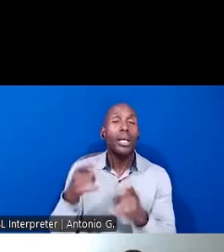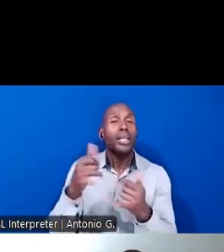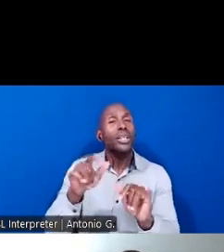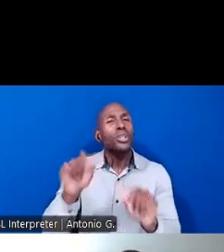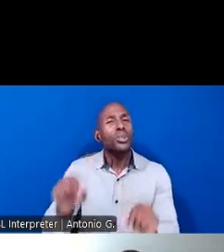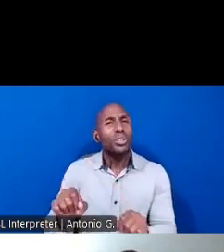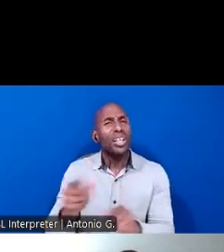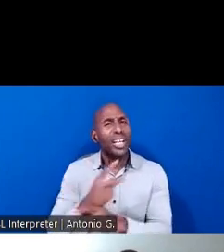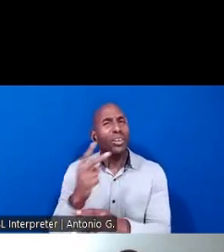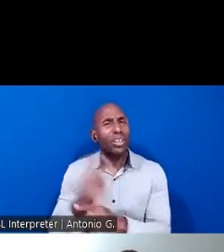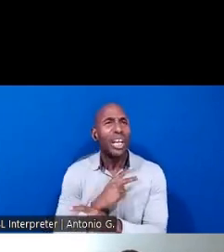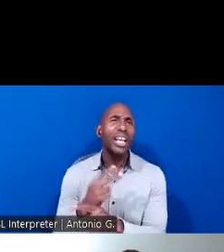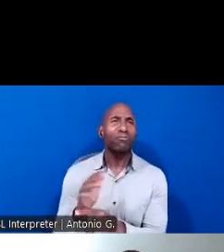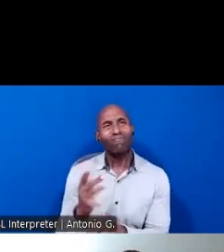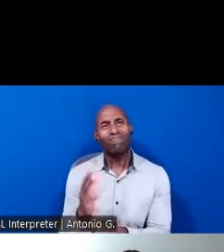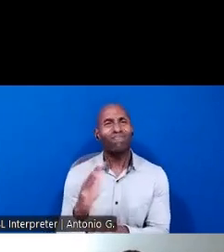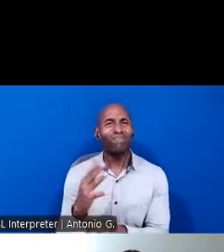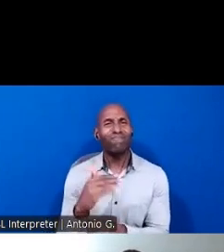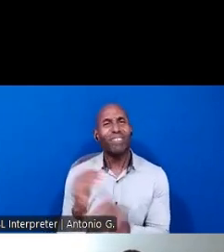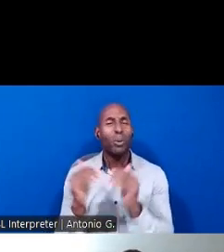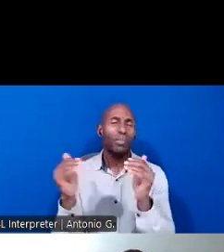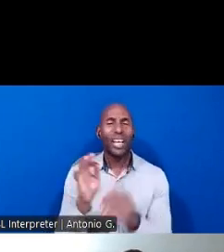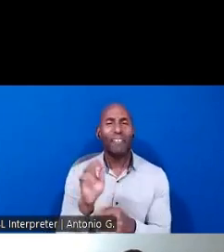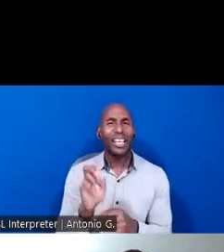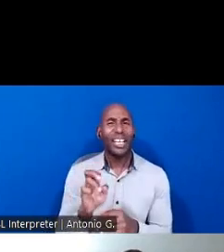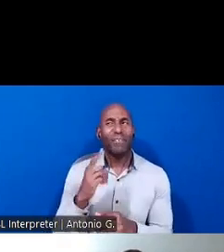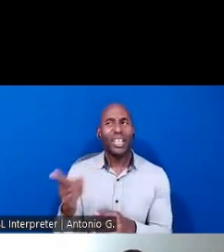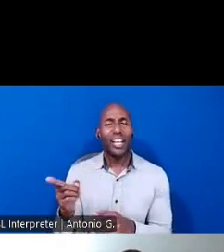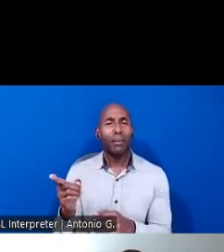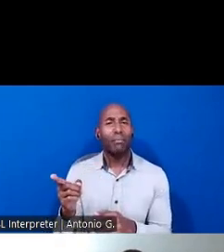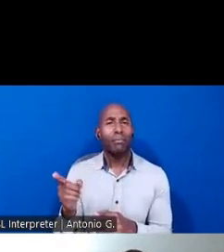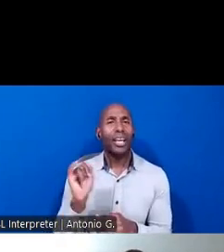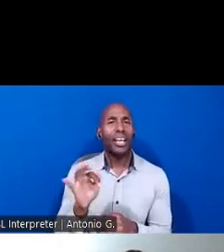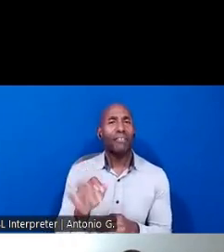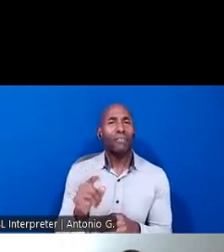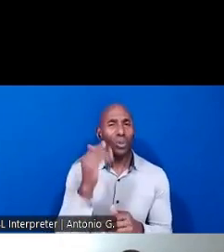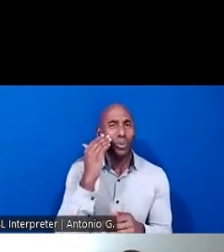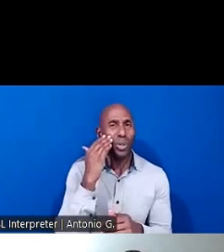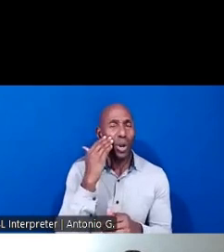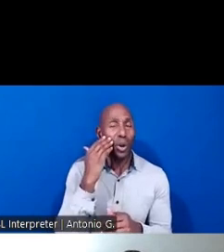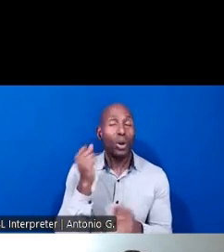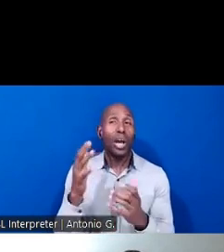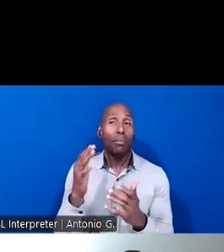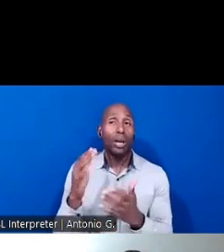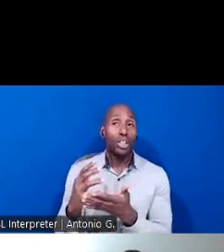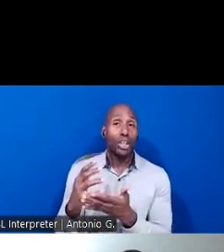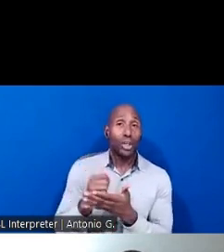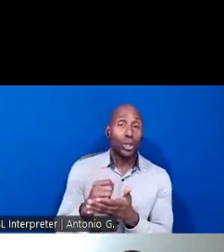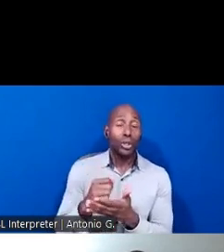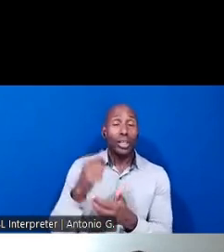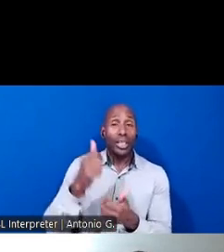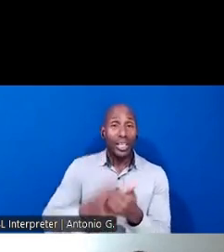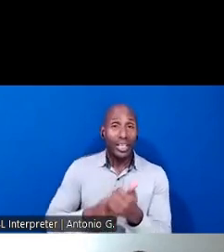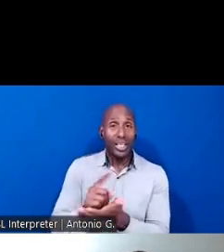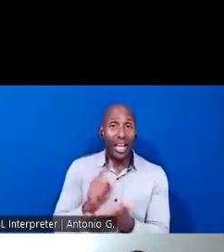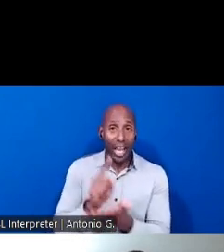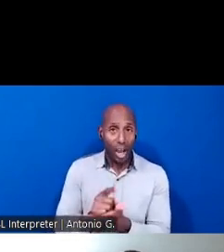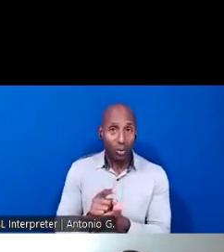equivalent FTE if you know their kind of like wages per hour or their cost per hour that they charge